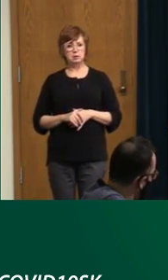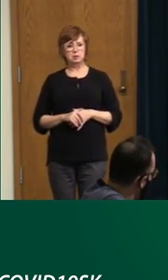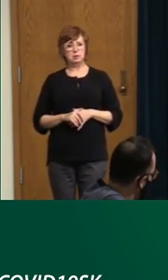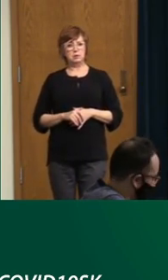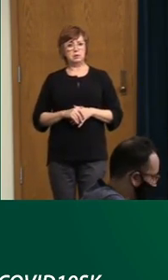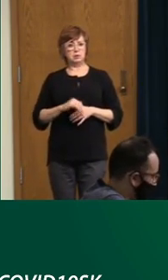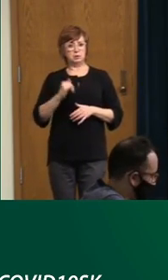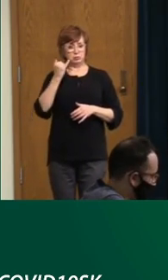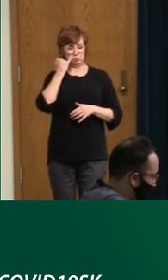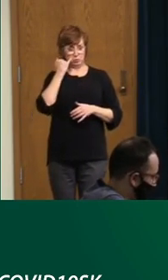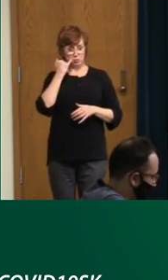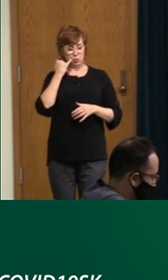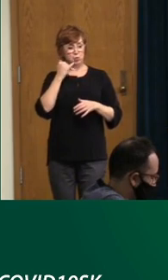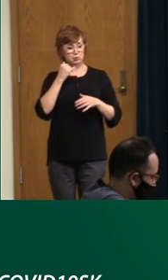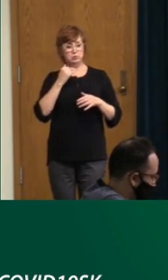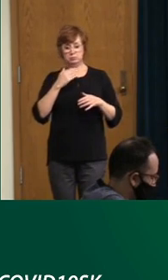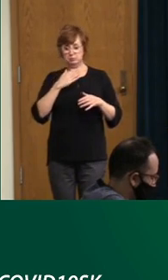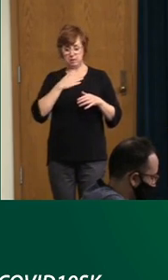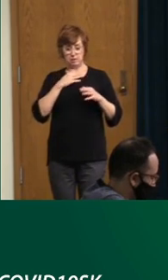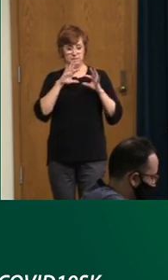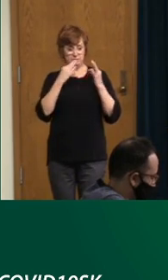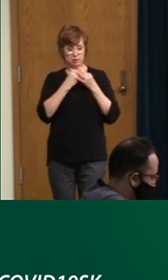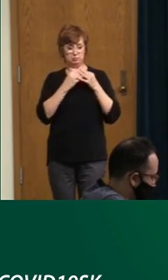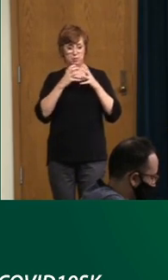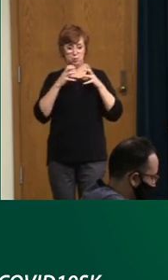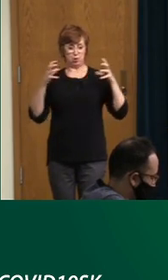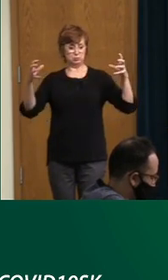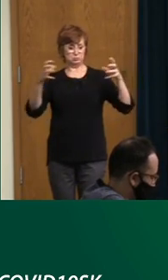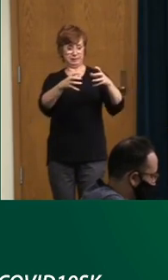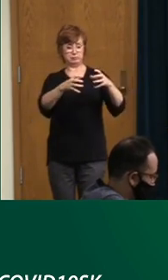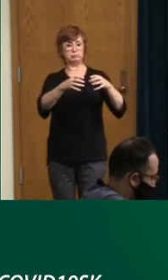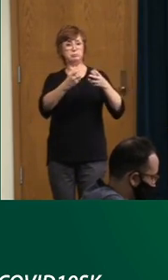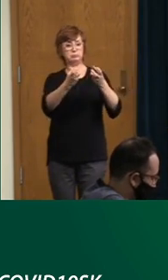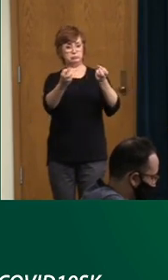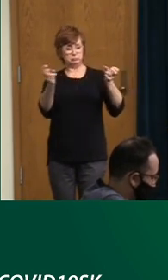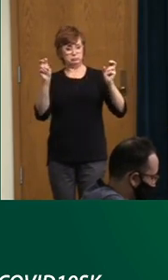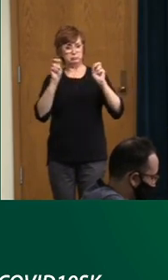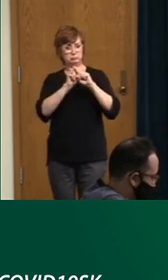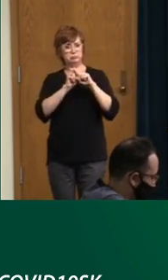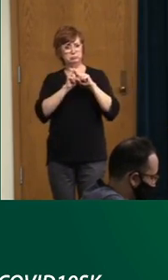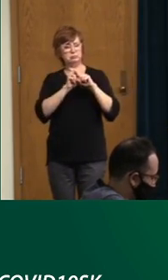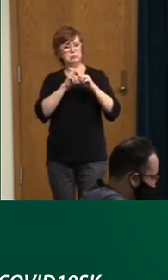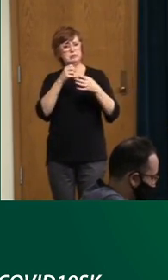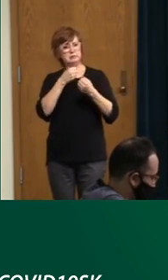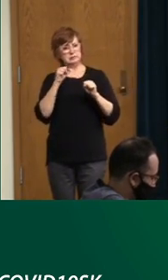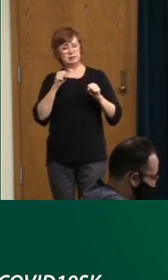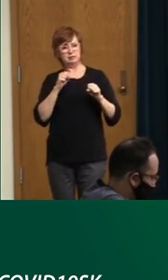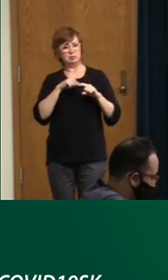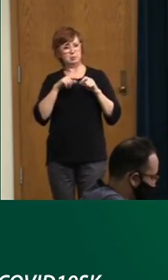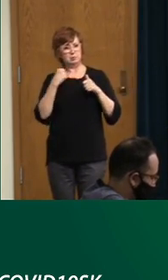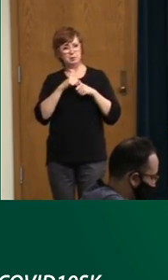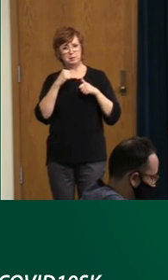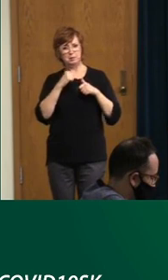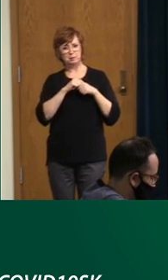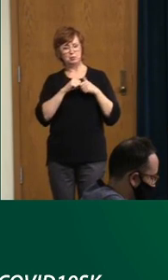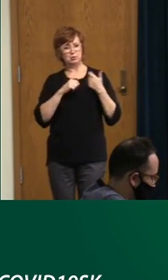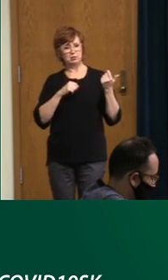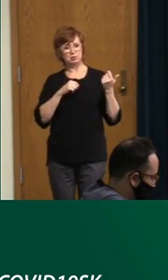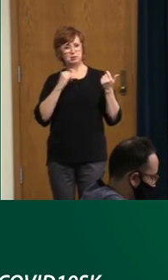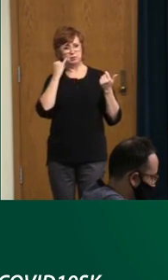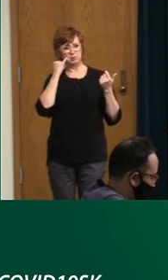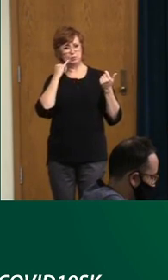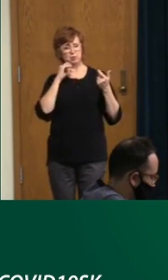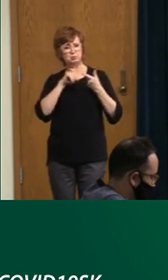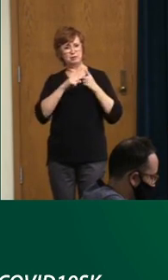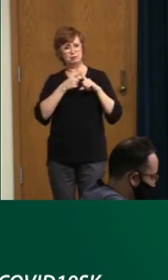going out for a meal, that's safer. If it's friends and family who are not part of your close household, even there you need to maintain the 2-meter distance,